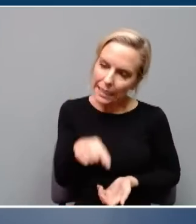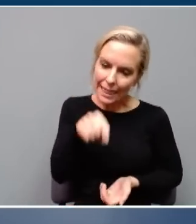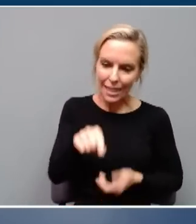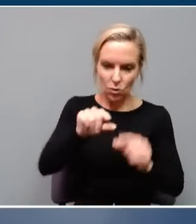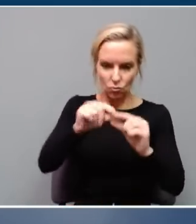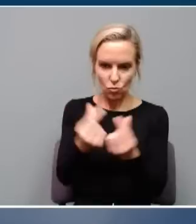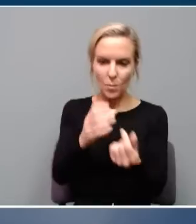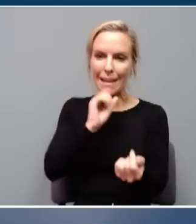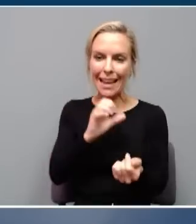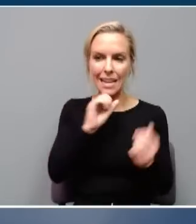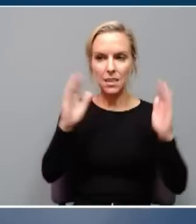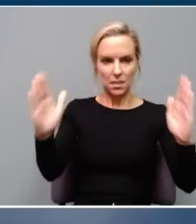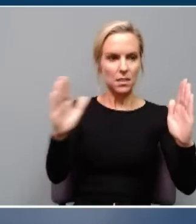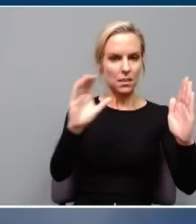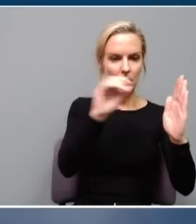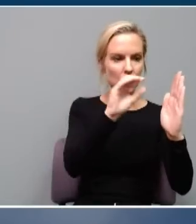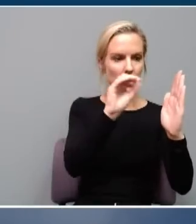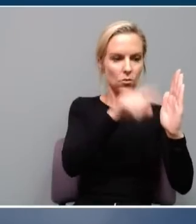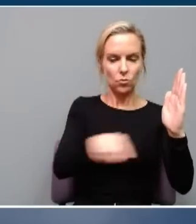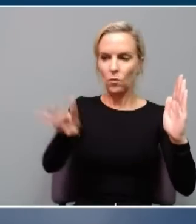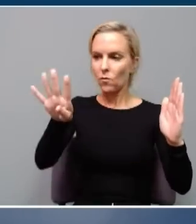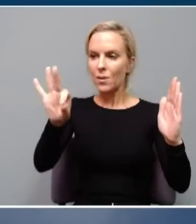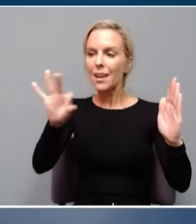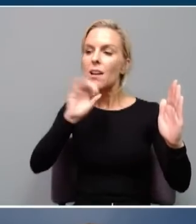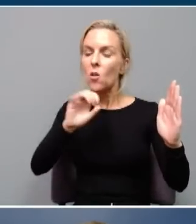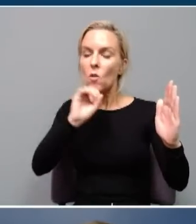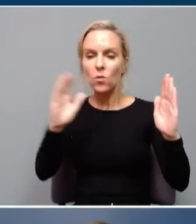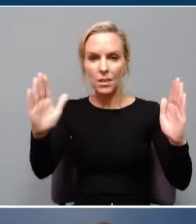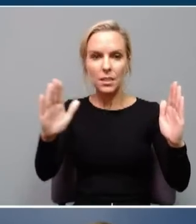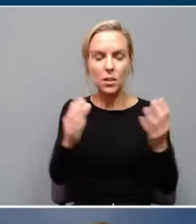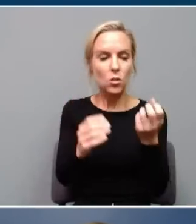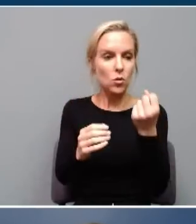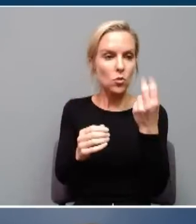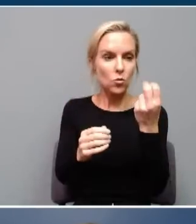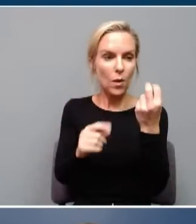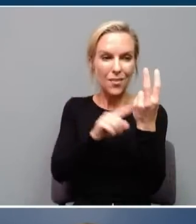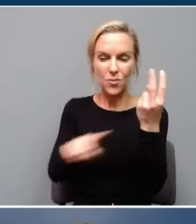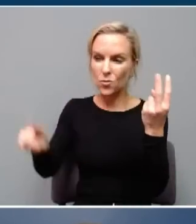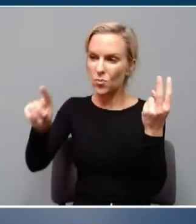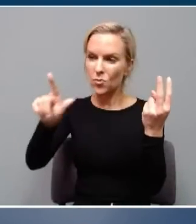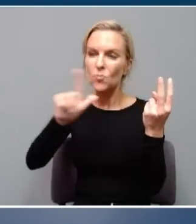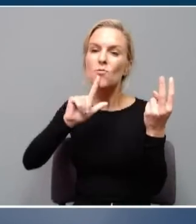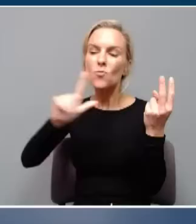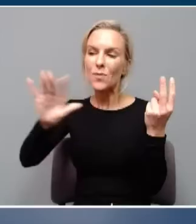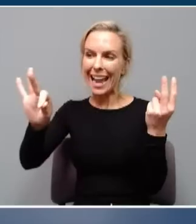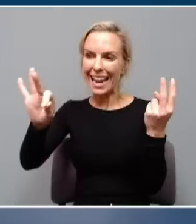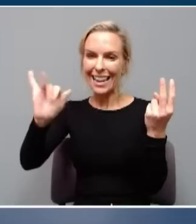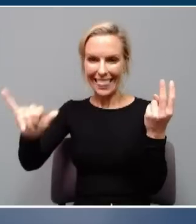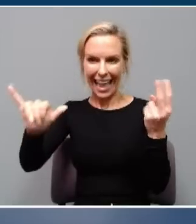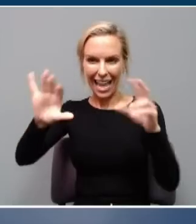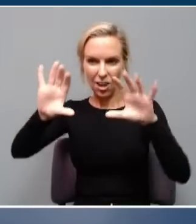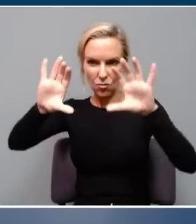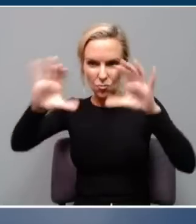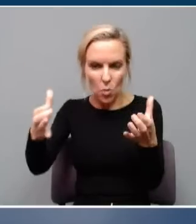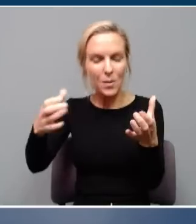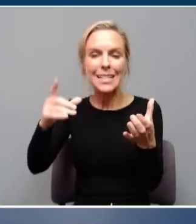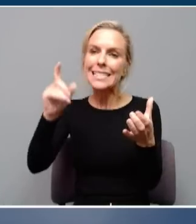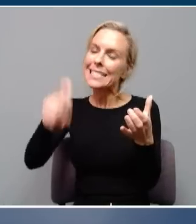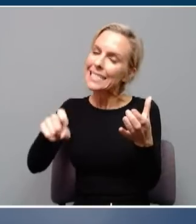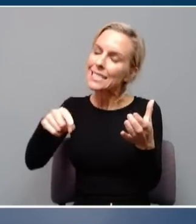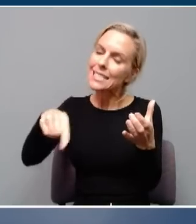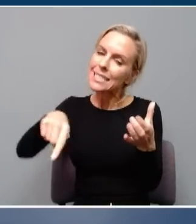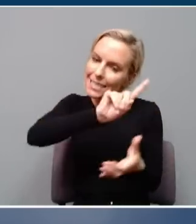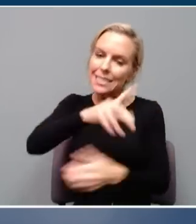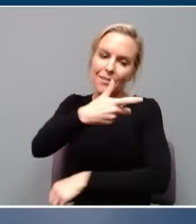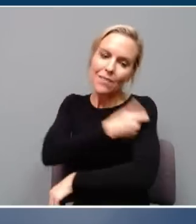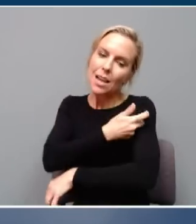especially 12 to 29 is a group that we need to get vaccinated the most. And I got to tell